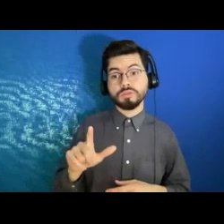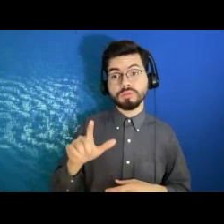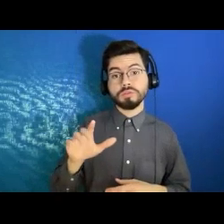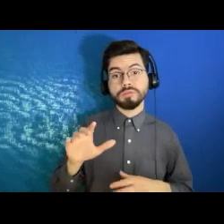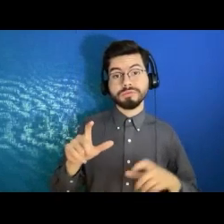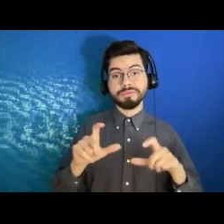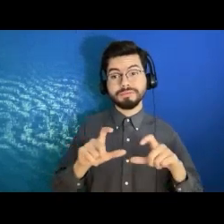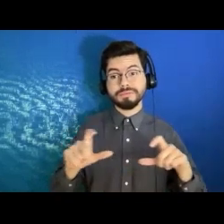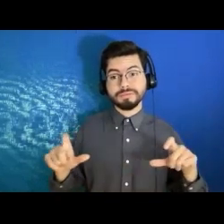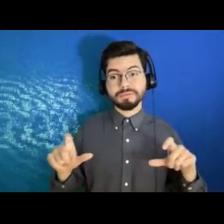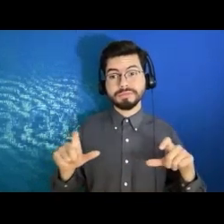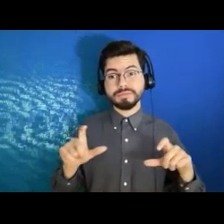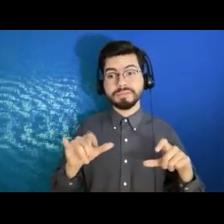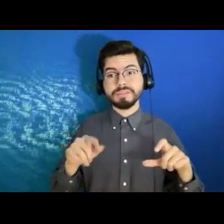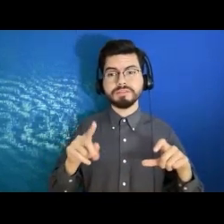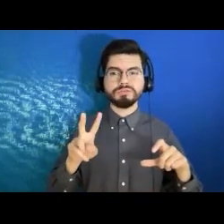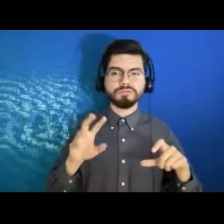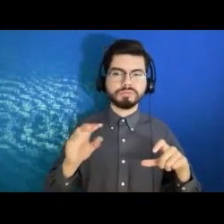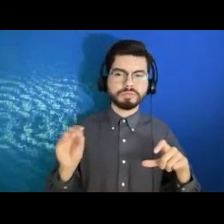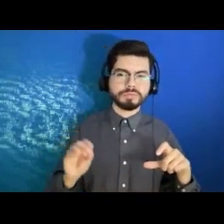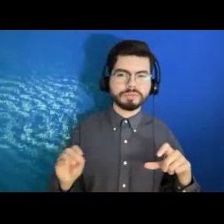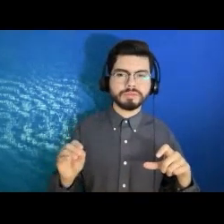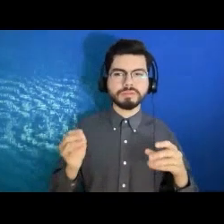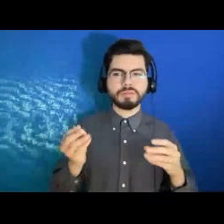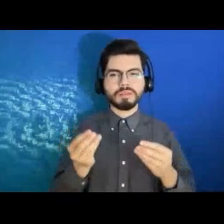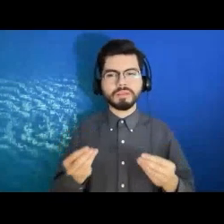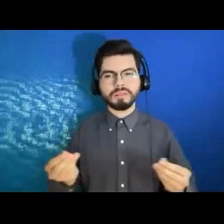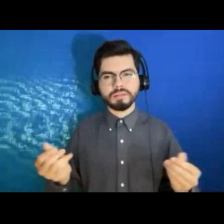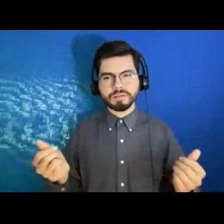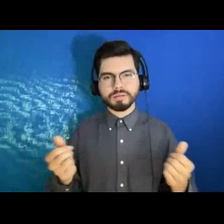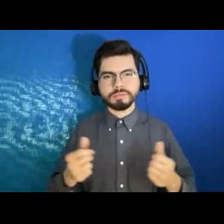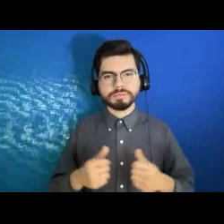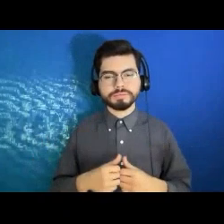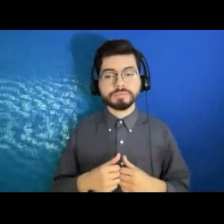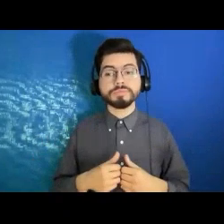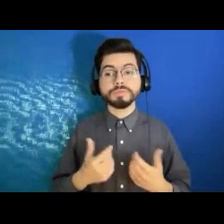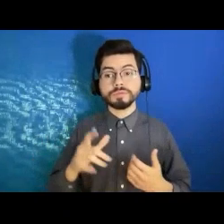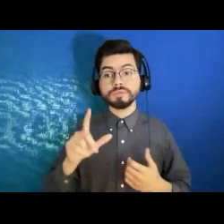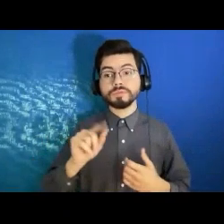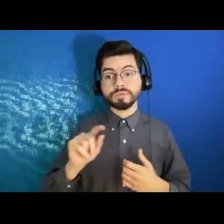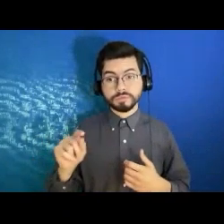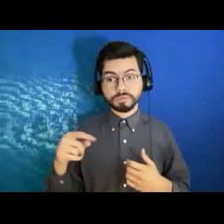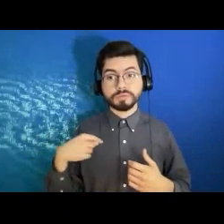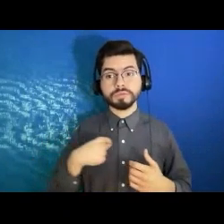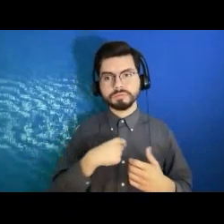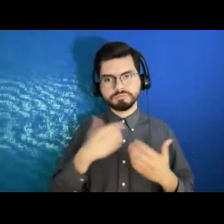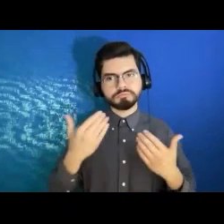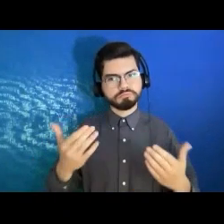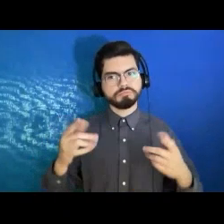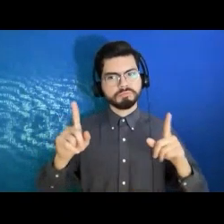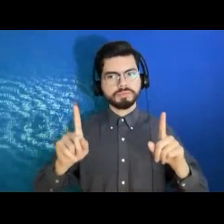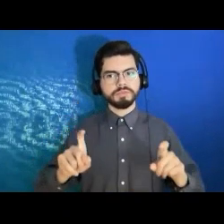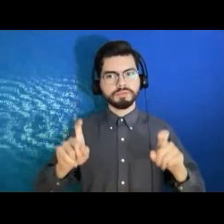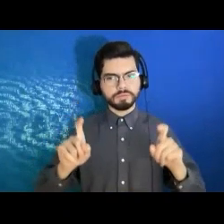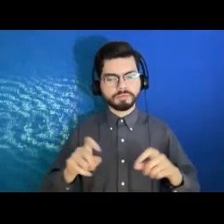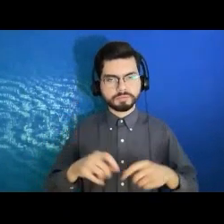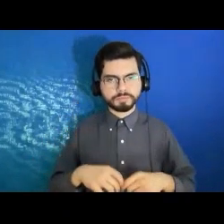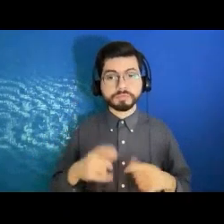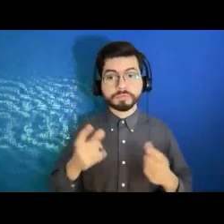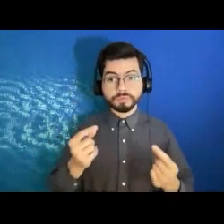melt. So we wanted to look into this a little bit more. So in 2020, we did an experiment where we put